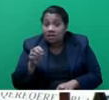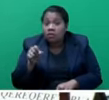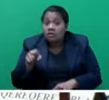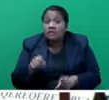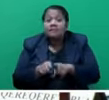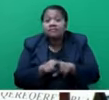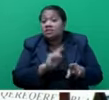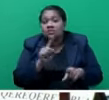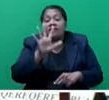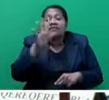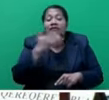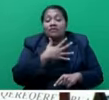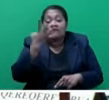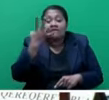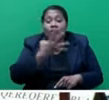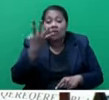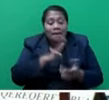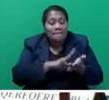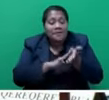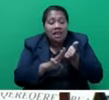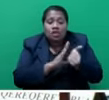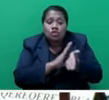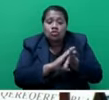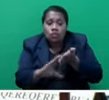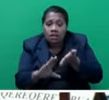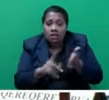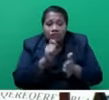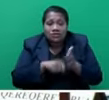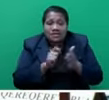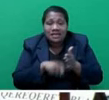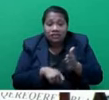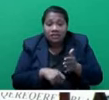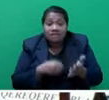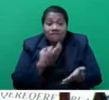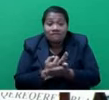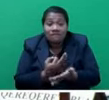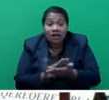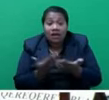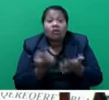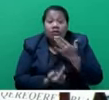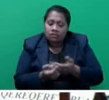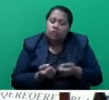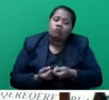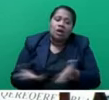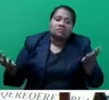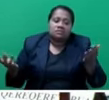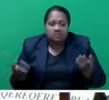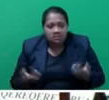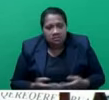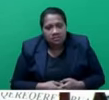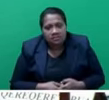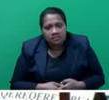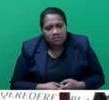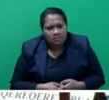means $540 million of taxpayers' fund is being wasted. Imagine, what